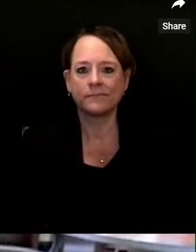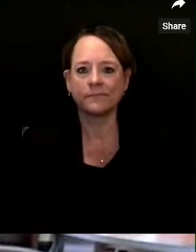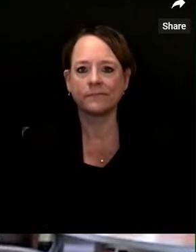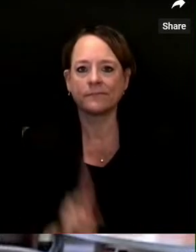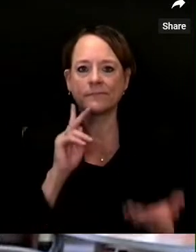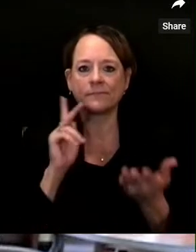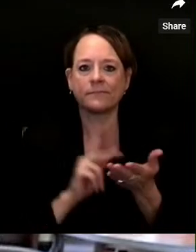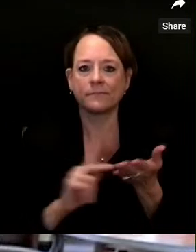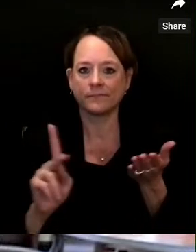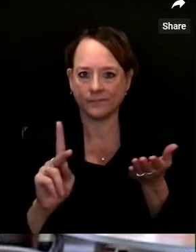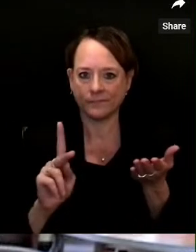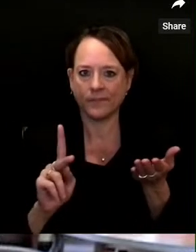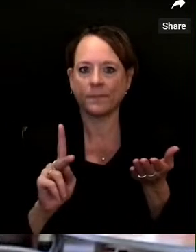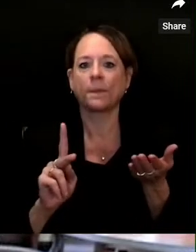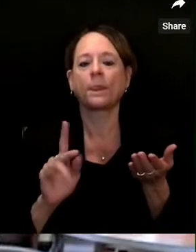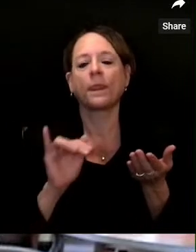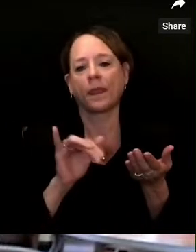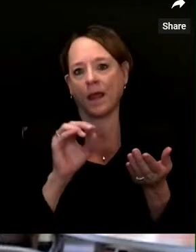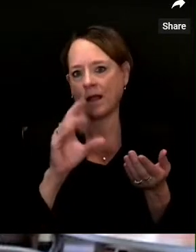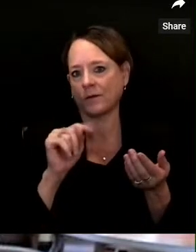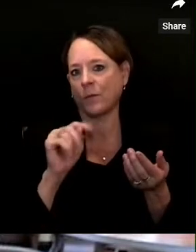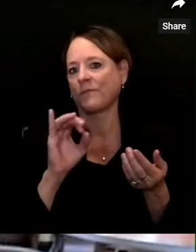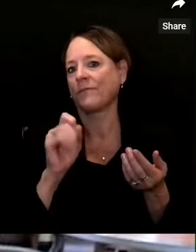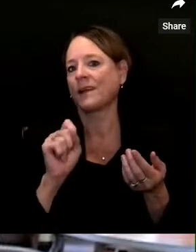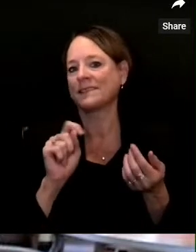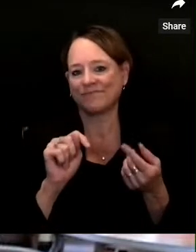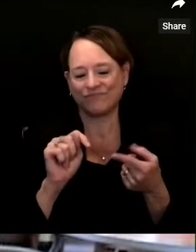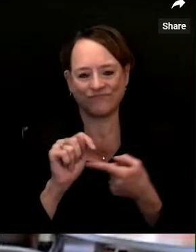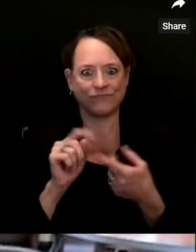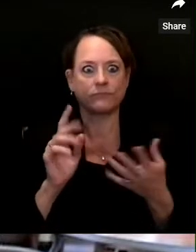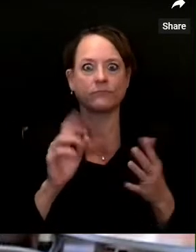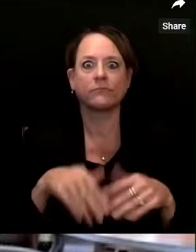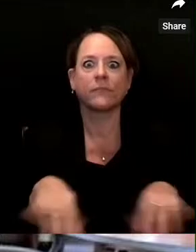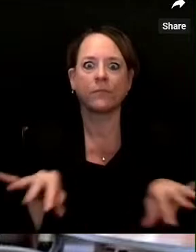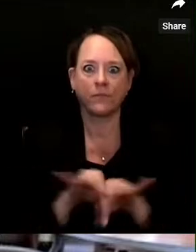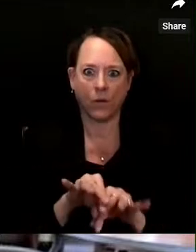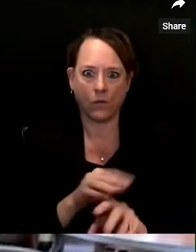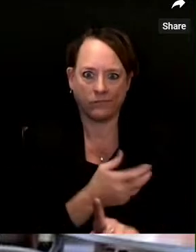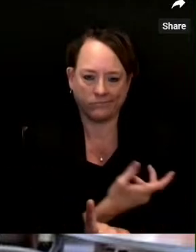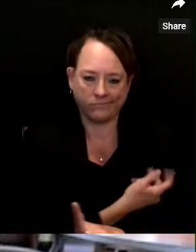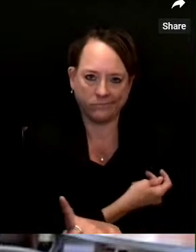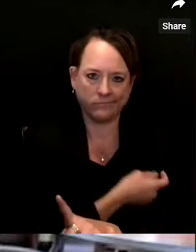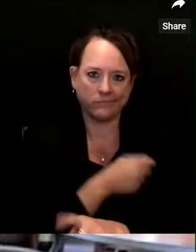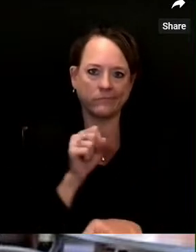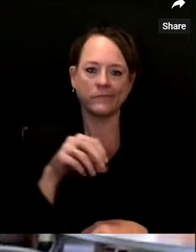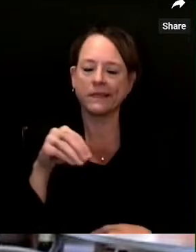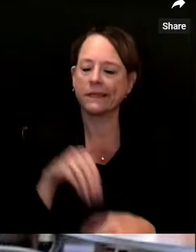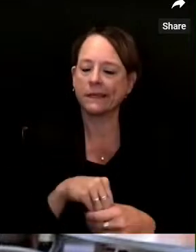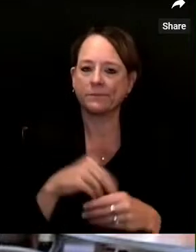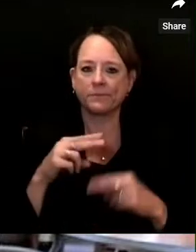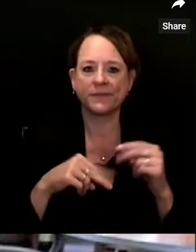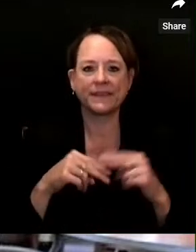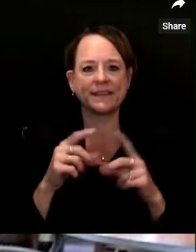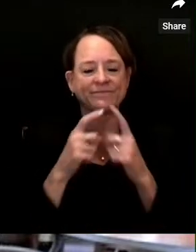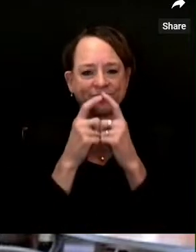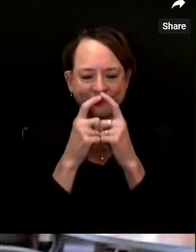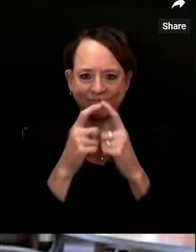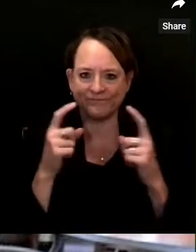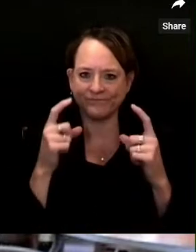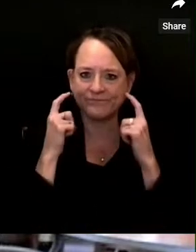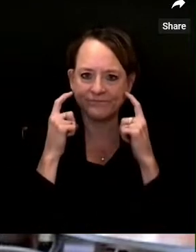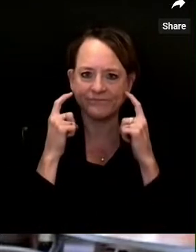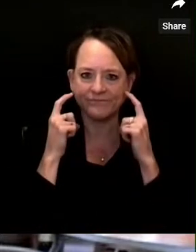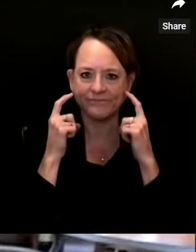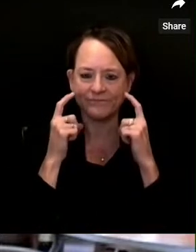a mask when you're indoors. It's important to, my personal choice would be to avoid the kind